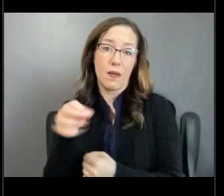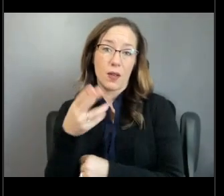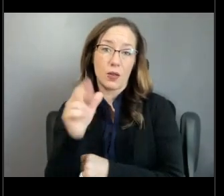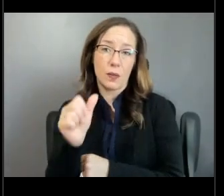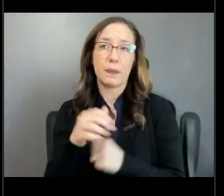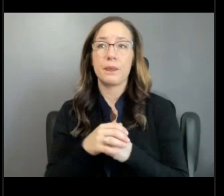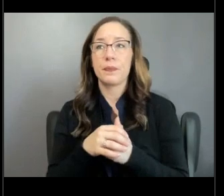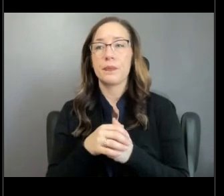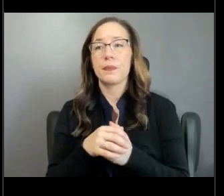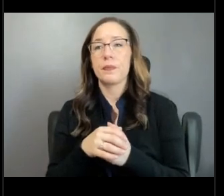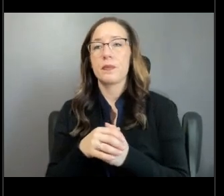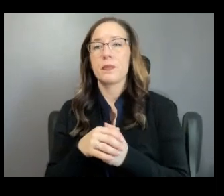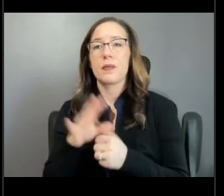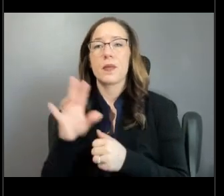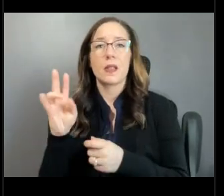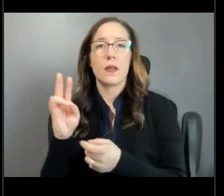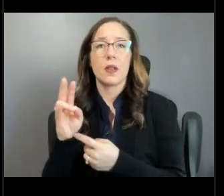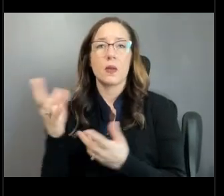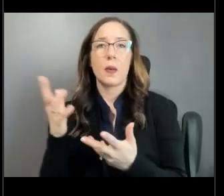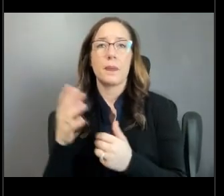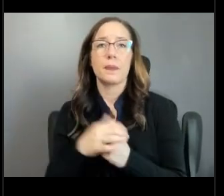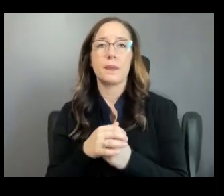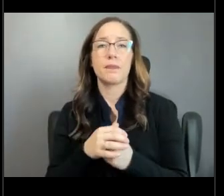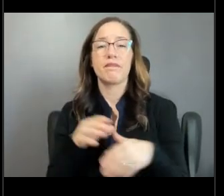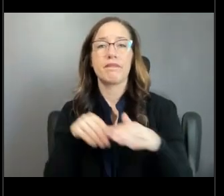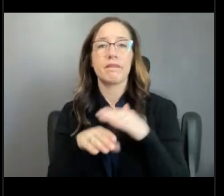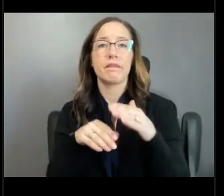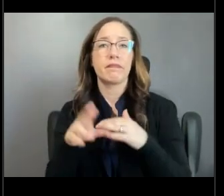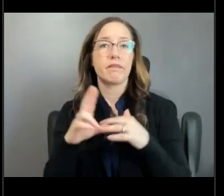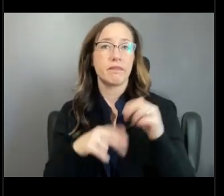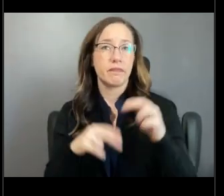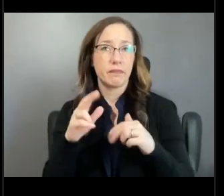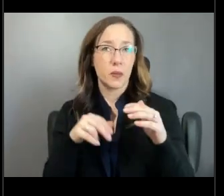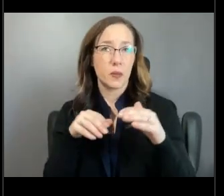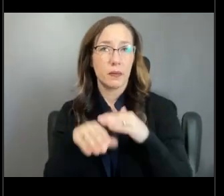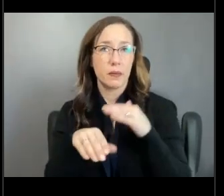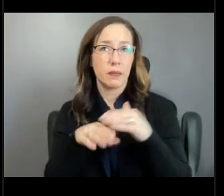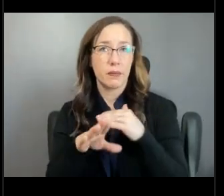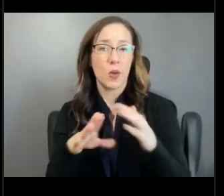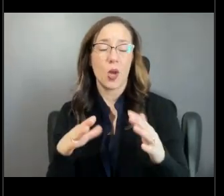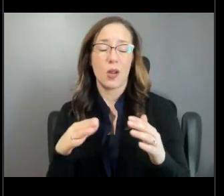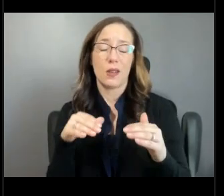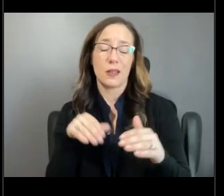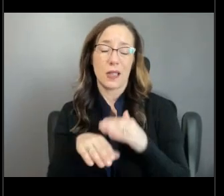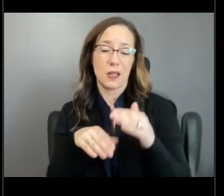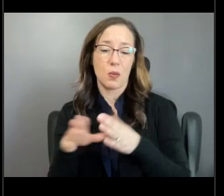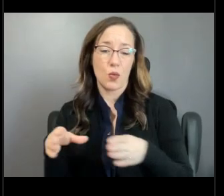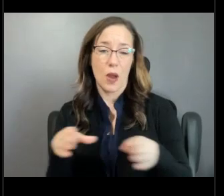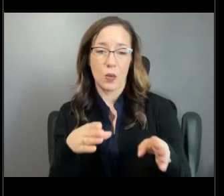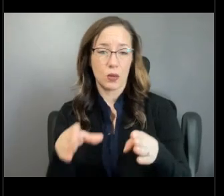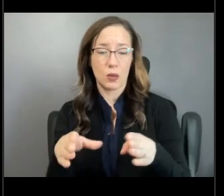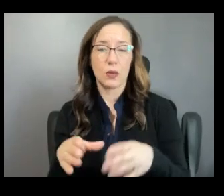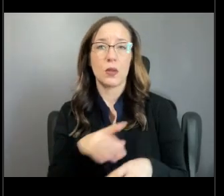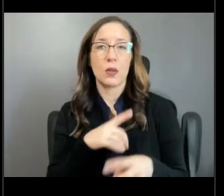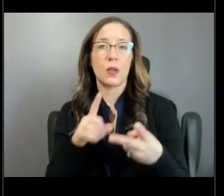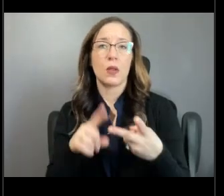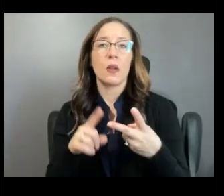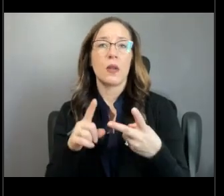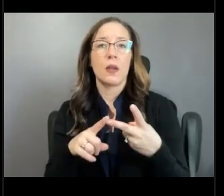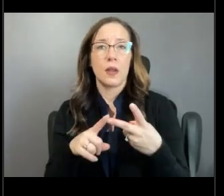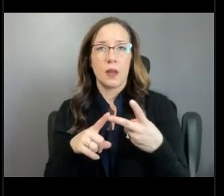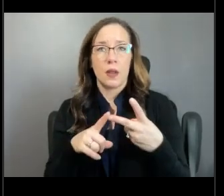requirements are: Requirement 1, an accessible building entrance on an accessible route. Requirement